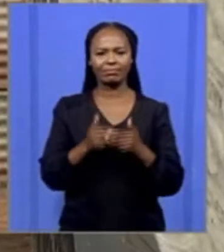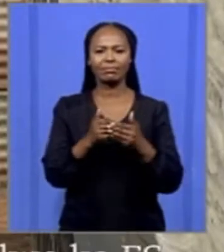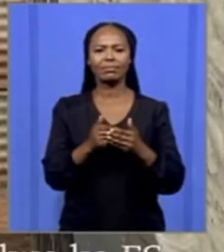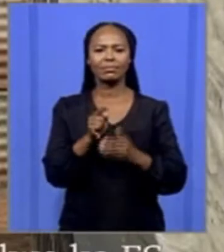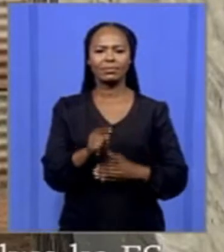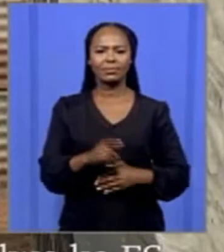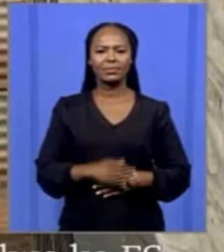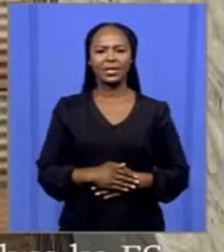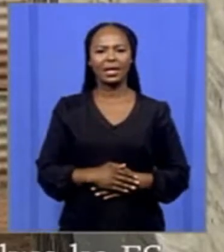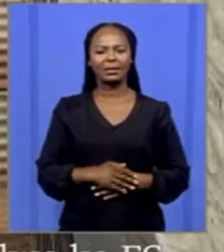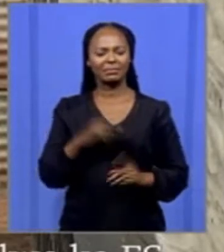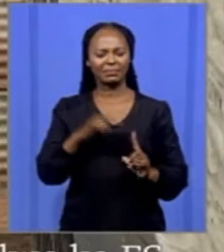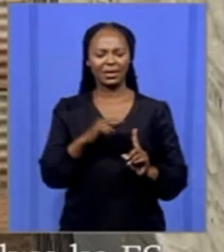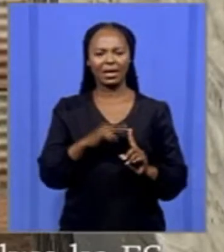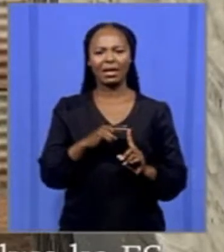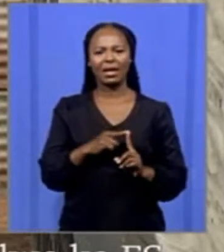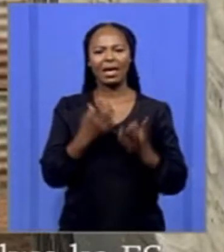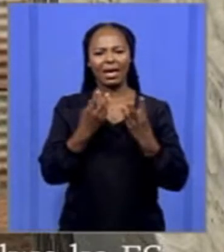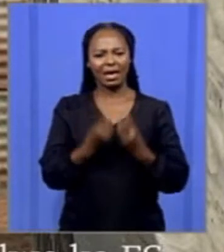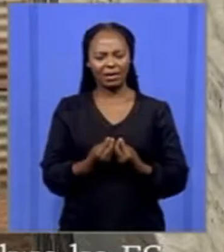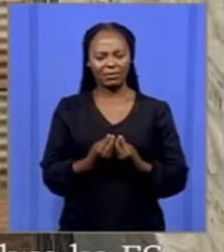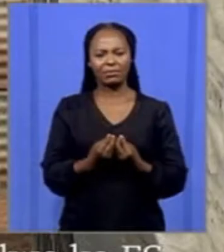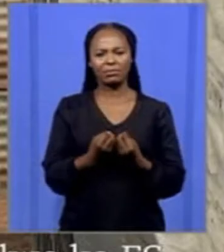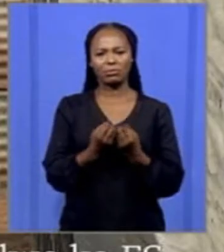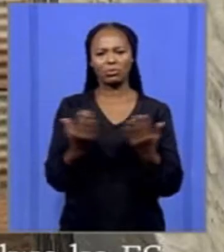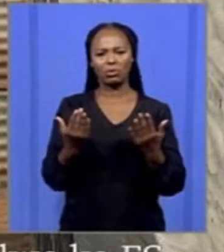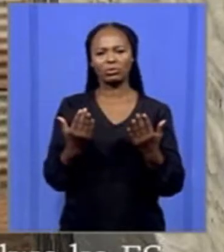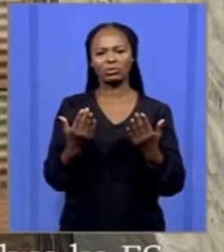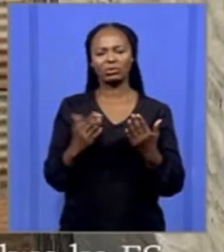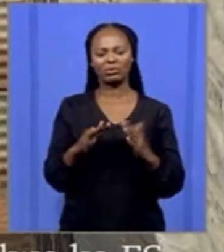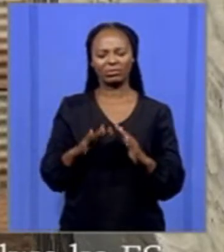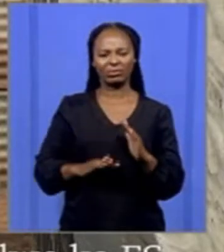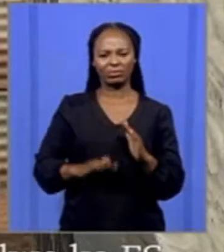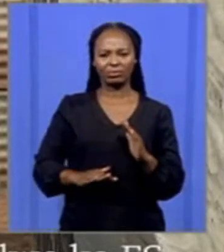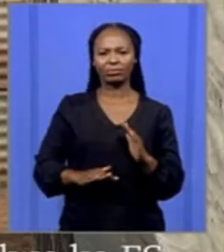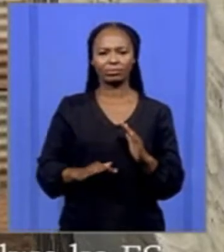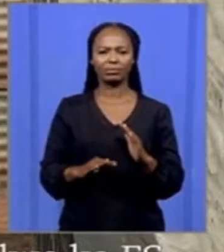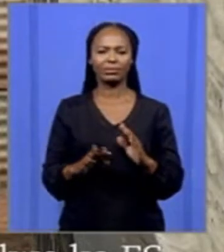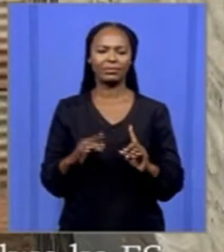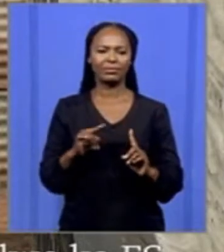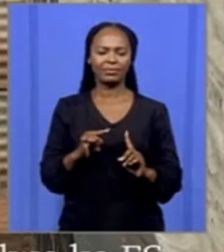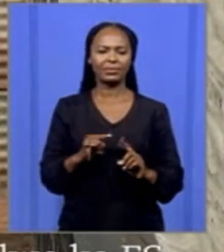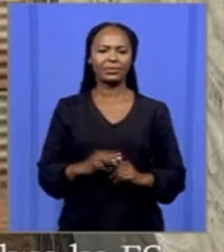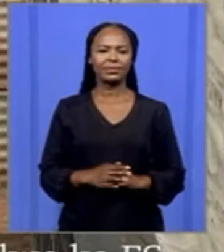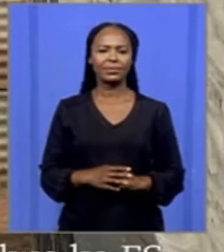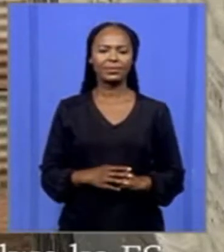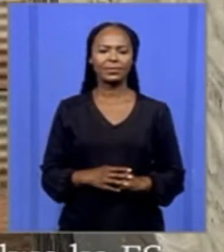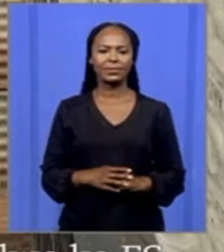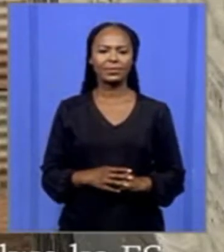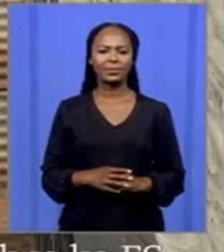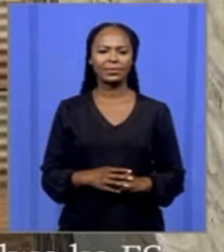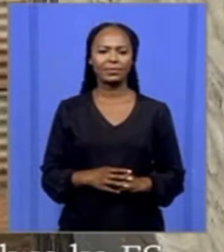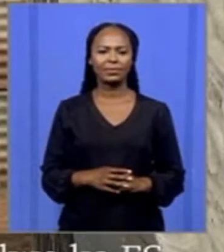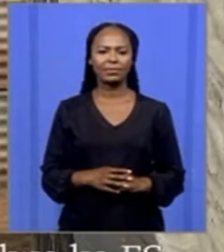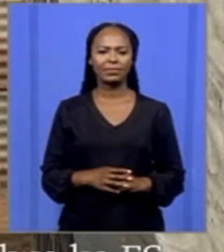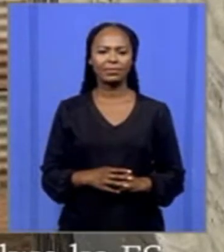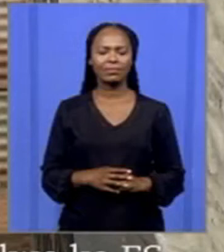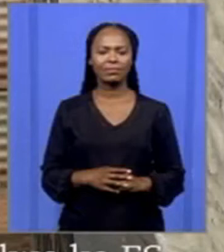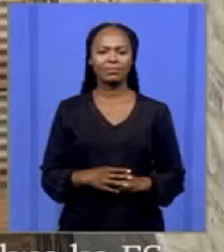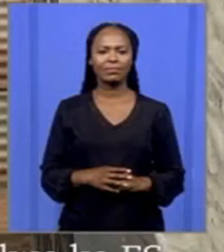Mpile fatshe maikutlo mo ke leng teng mona le mandatwa ba nkena mesista le gore tša go hlokometse re na le